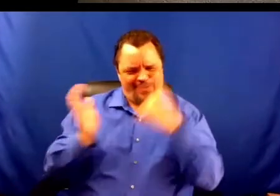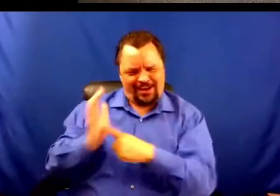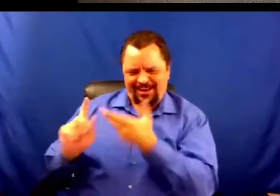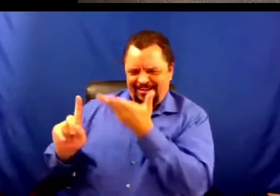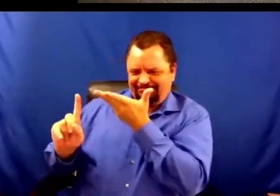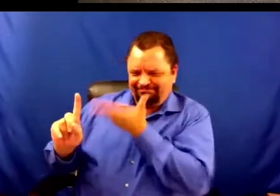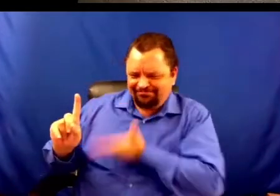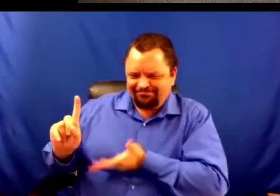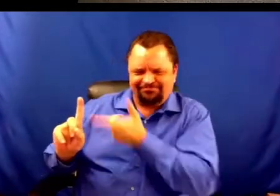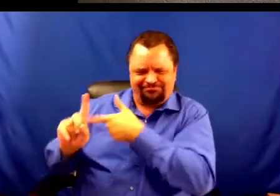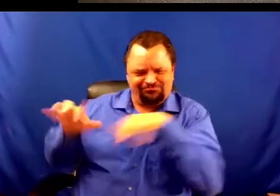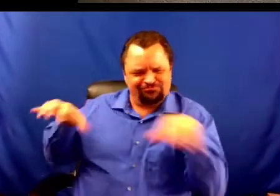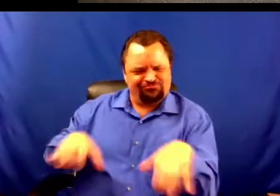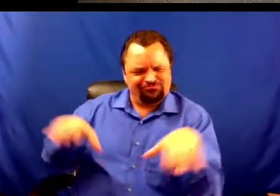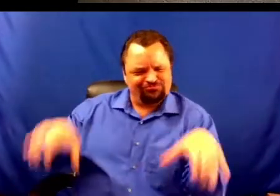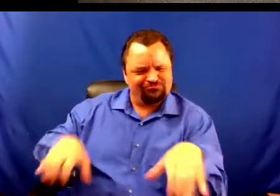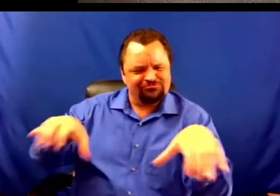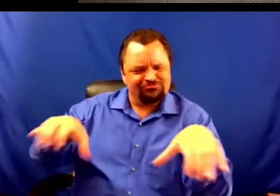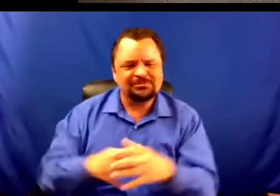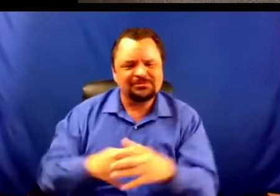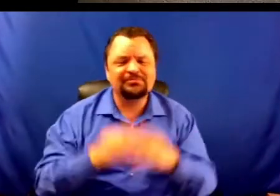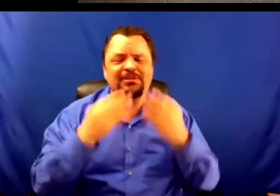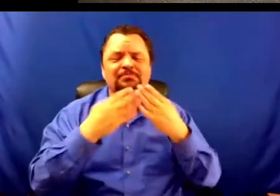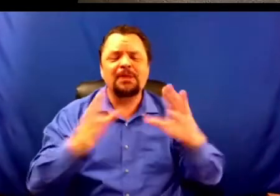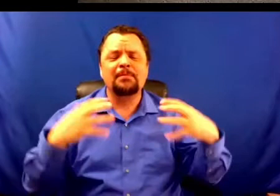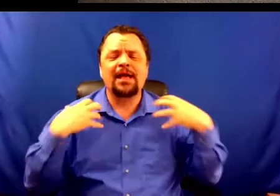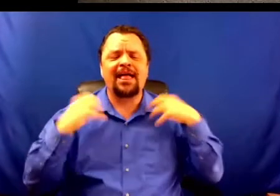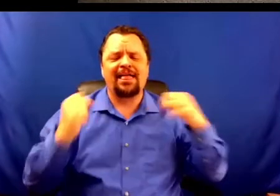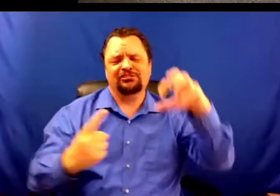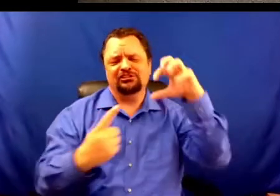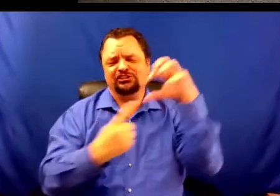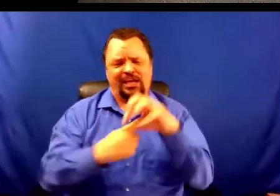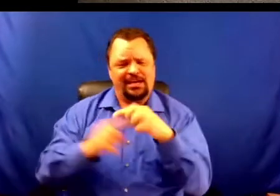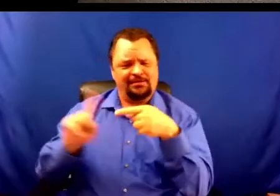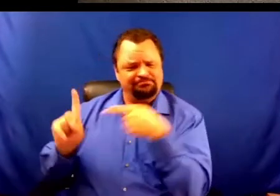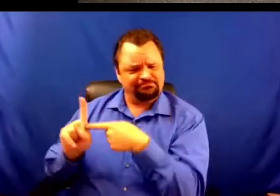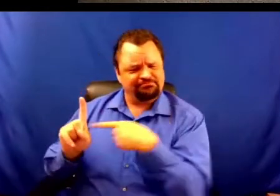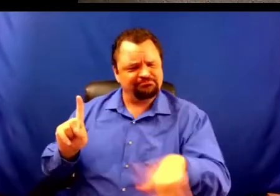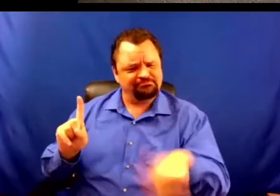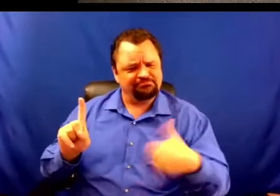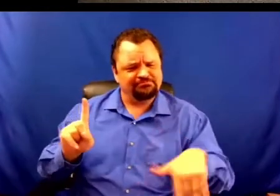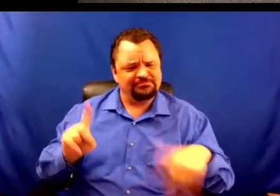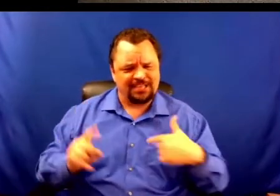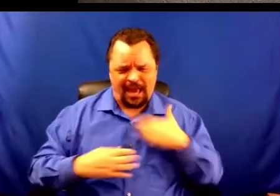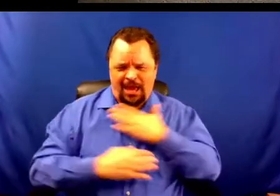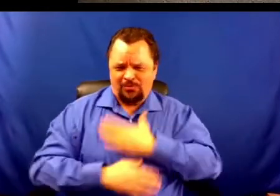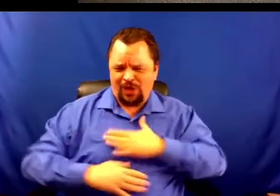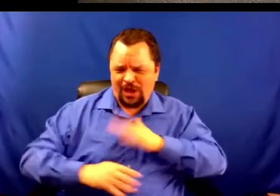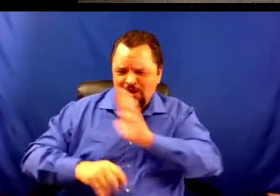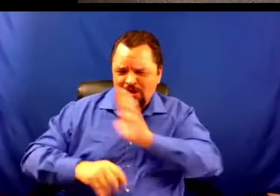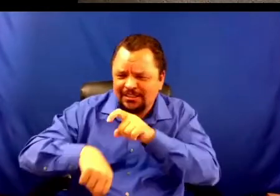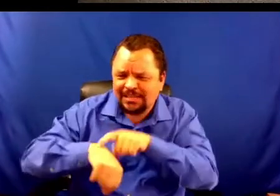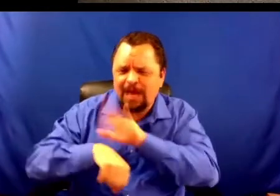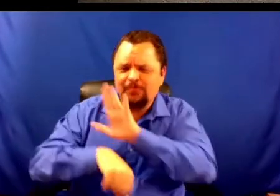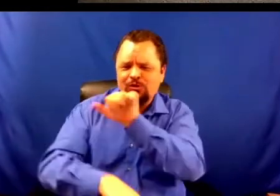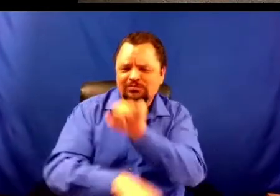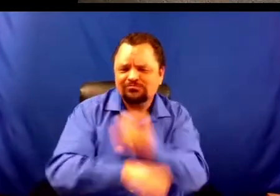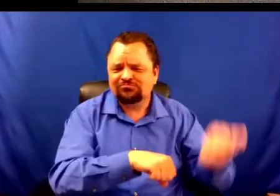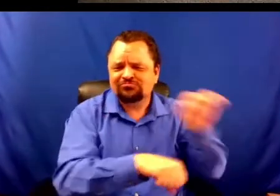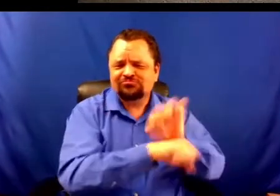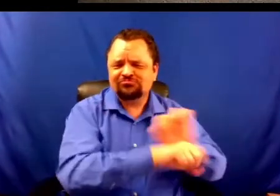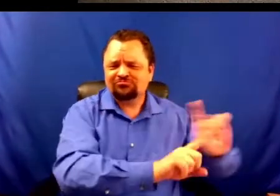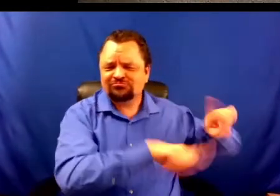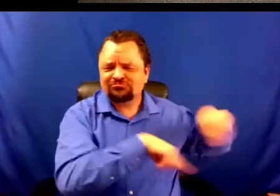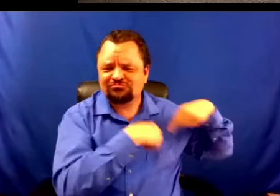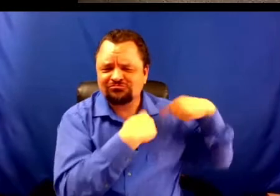you as a public champion, and we are so appreciative of you and your time, and we